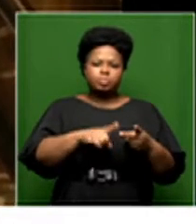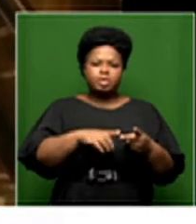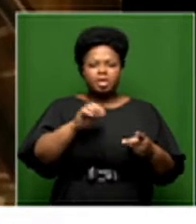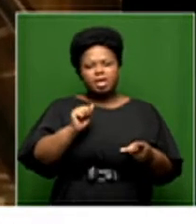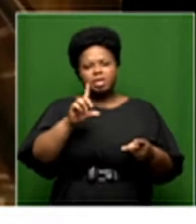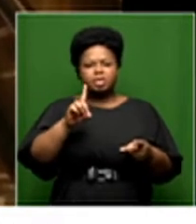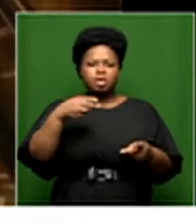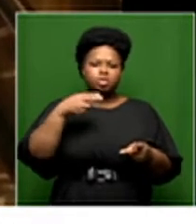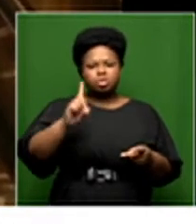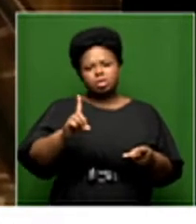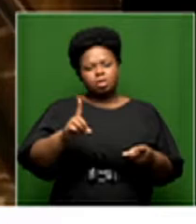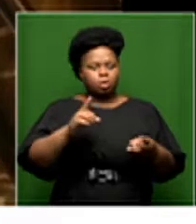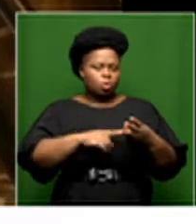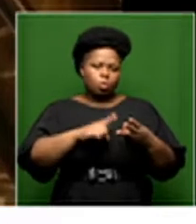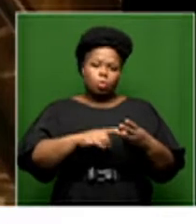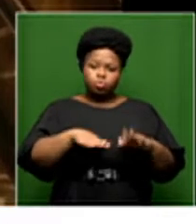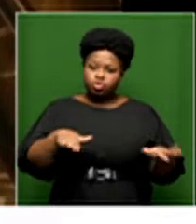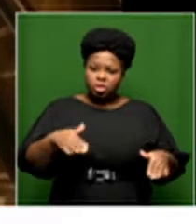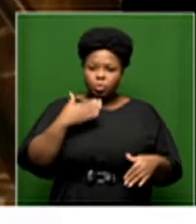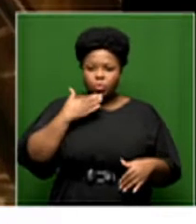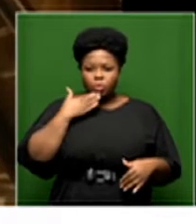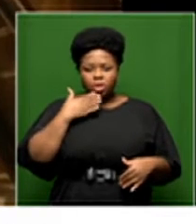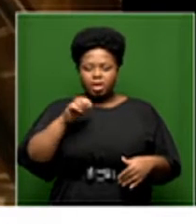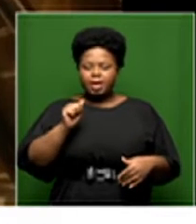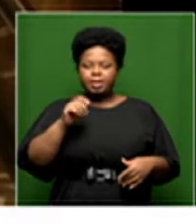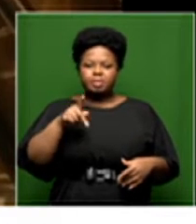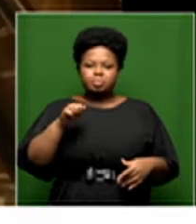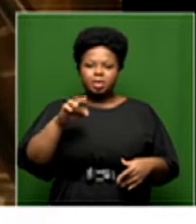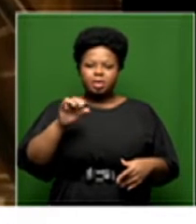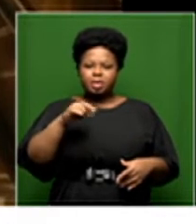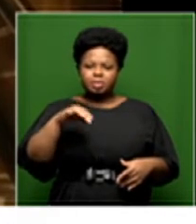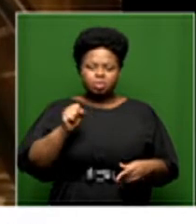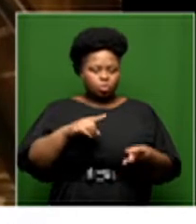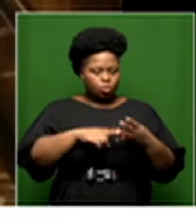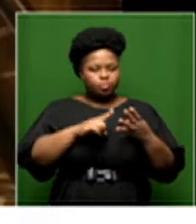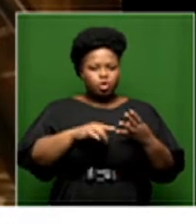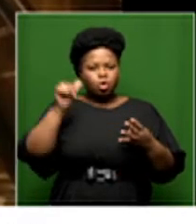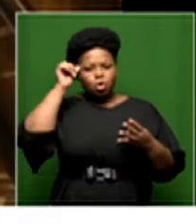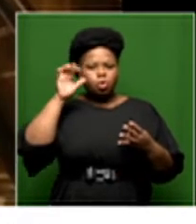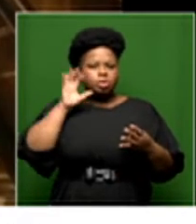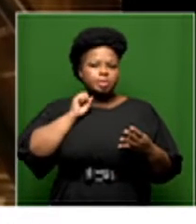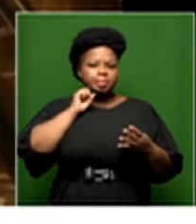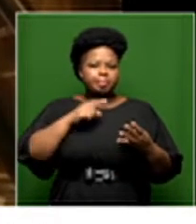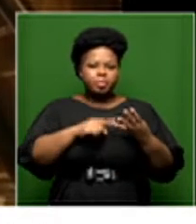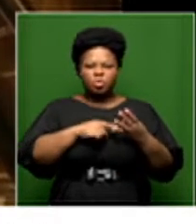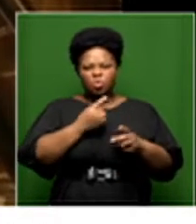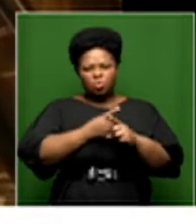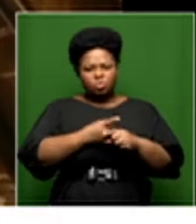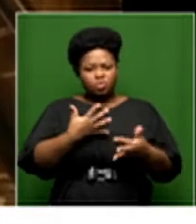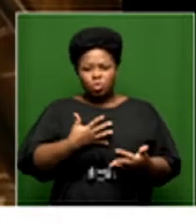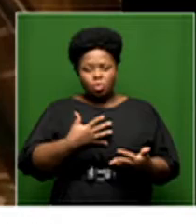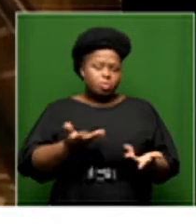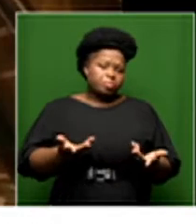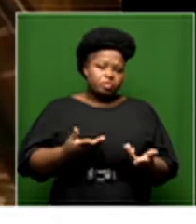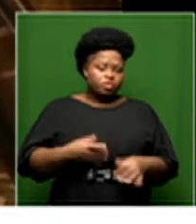ADHD, or even kids that have Asperger's and autism. through an adaptive learning